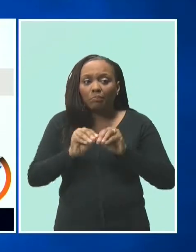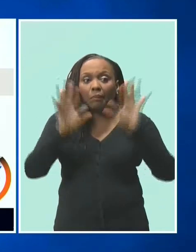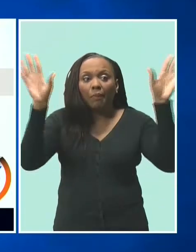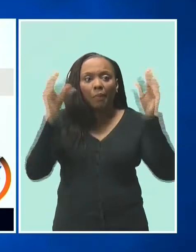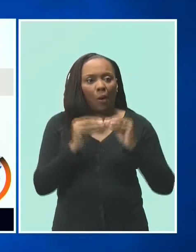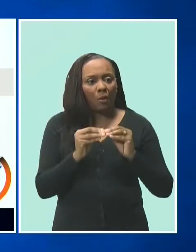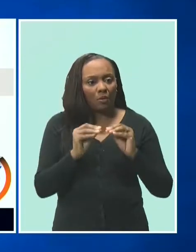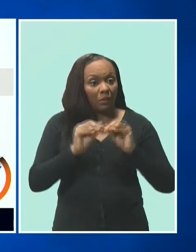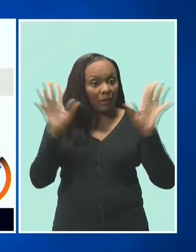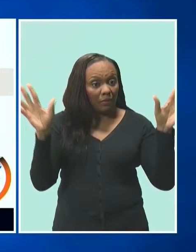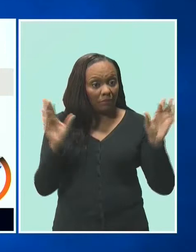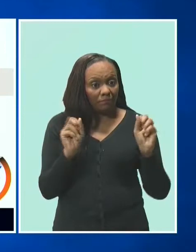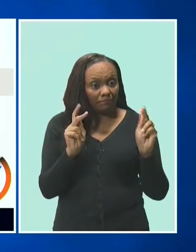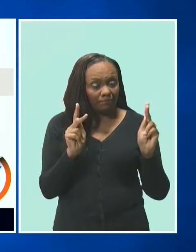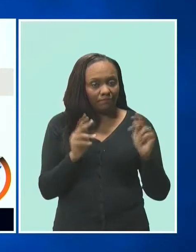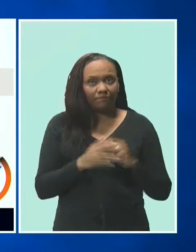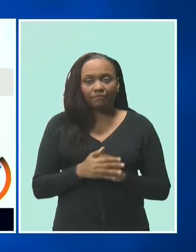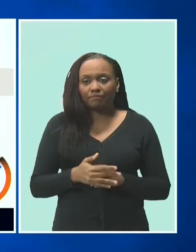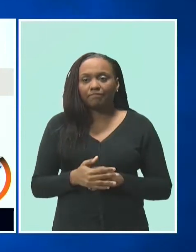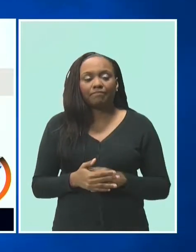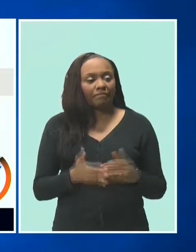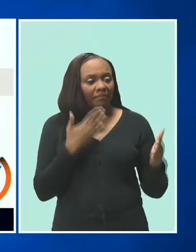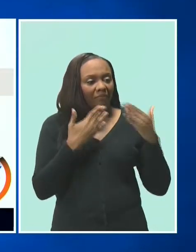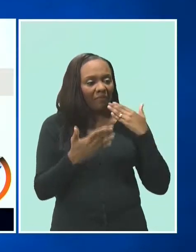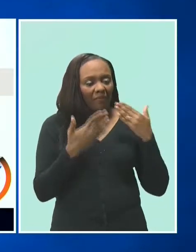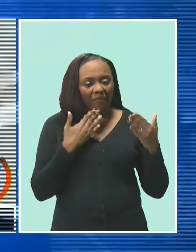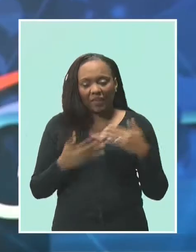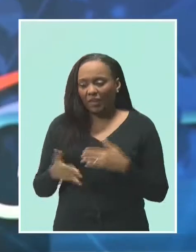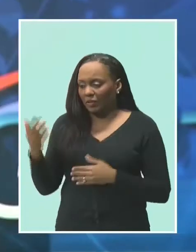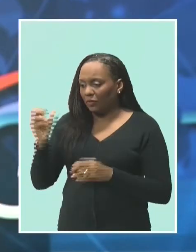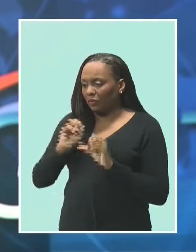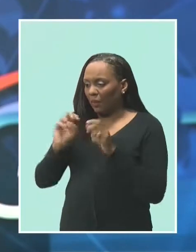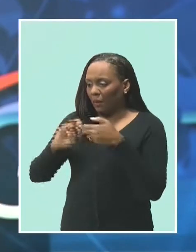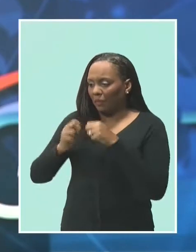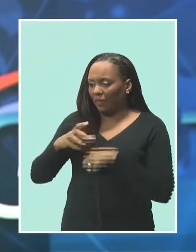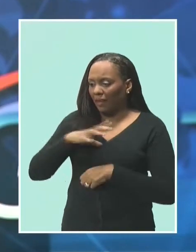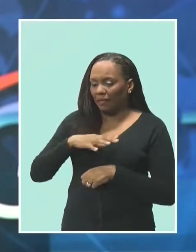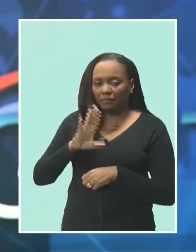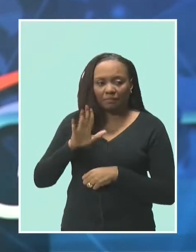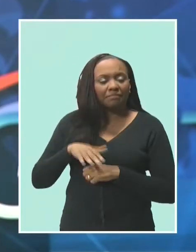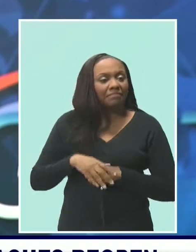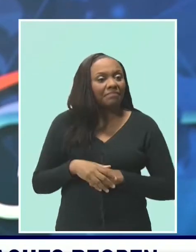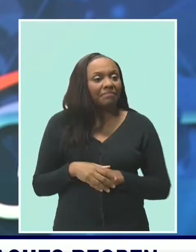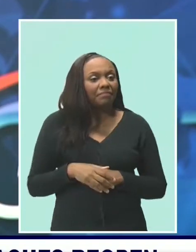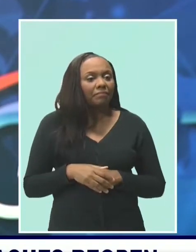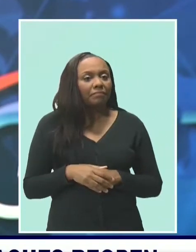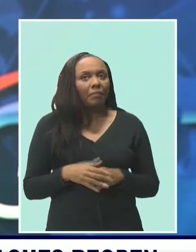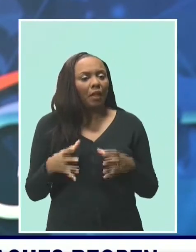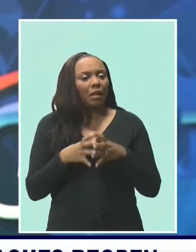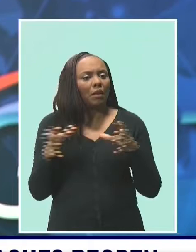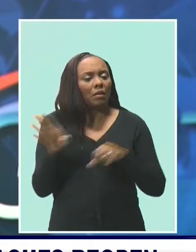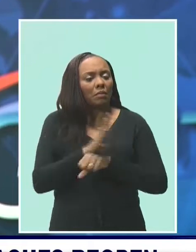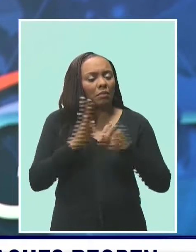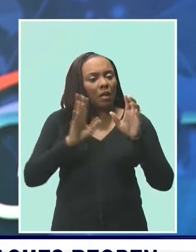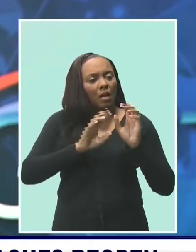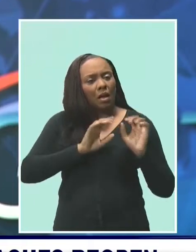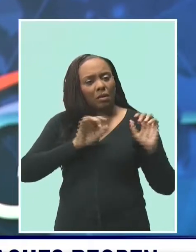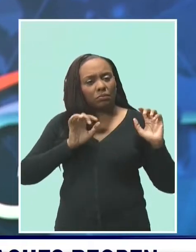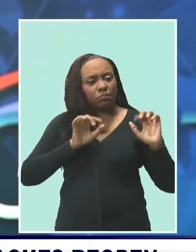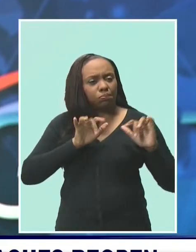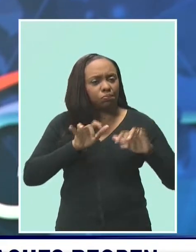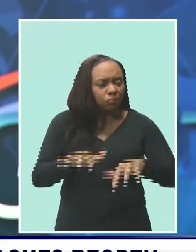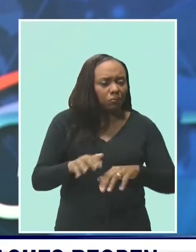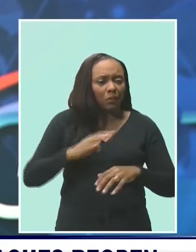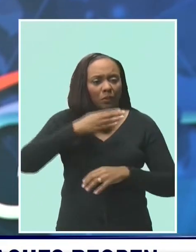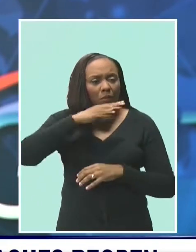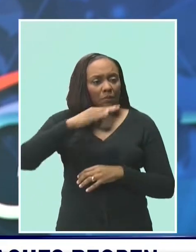bit. Definitely, Shane. Very comprehensive. Thank you so much, as always. Well, scores of Barbadians headed to beaches across the island this morning